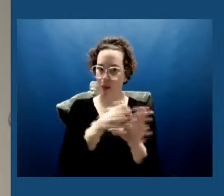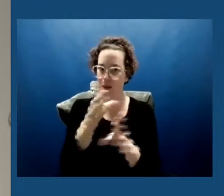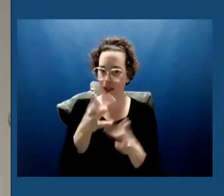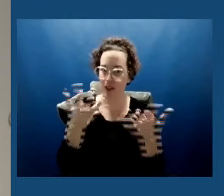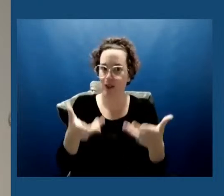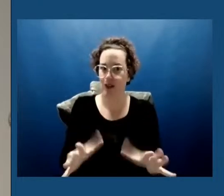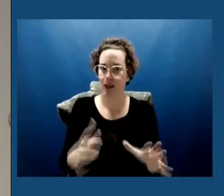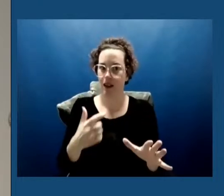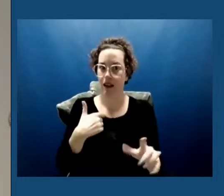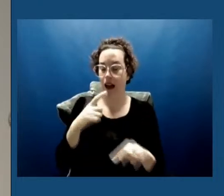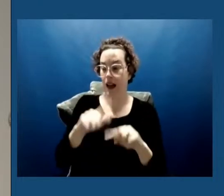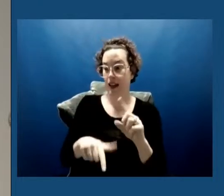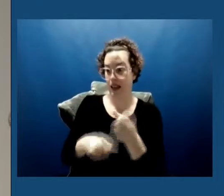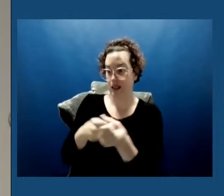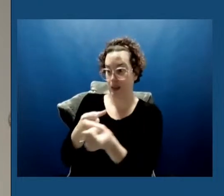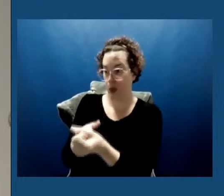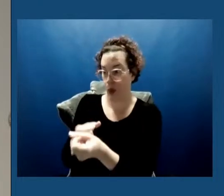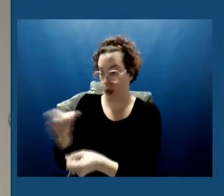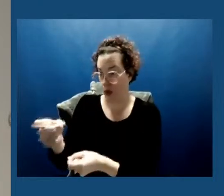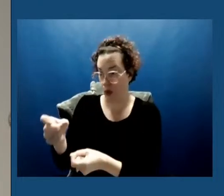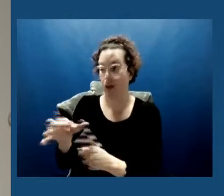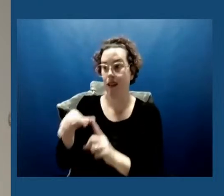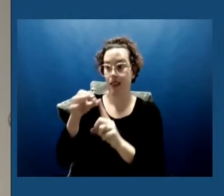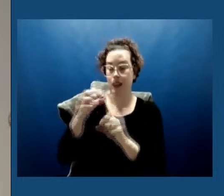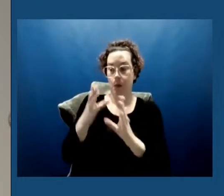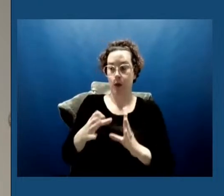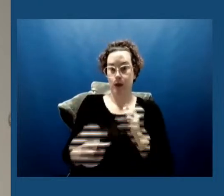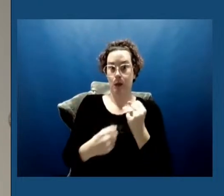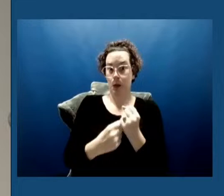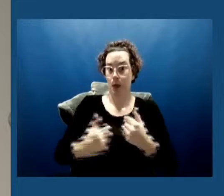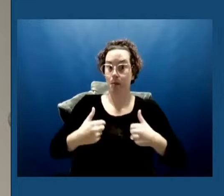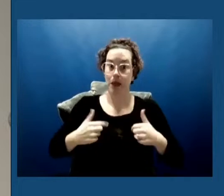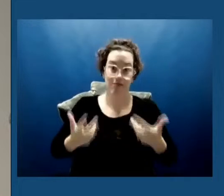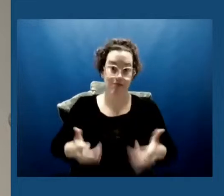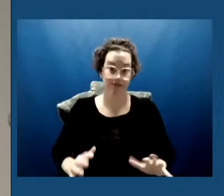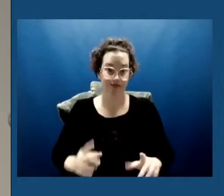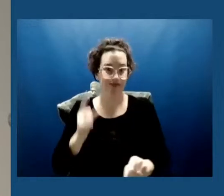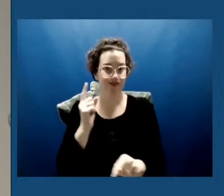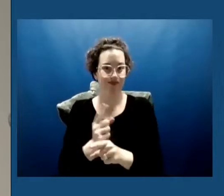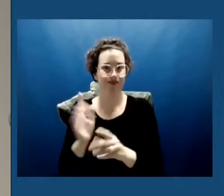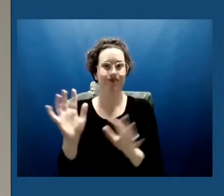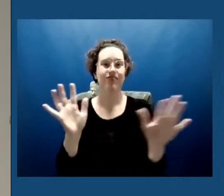in him until someone invests in me. So. Gosh,